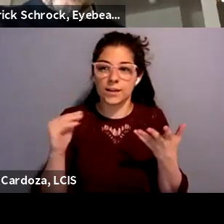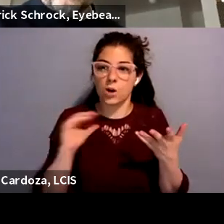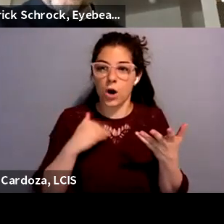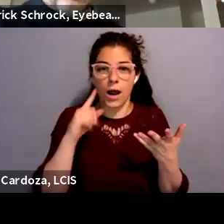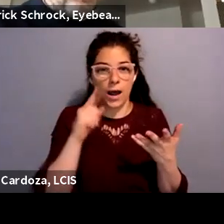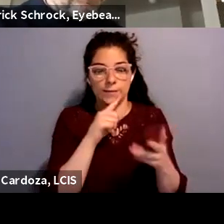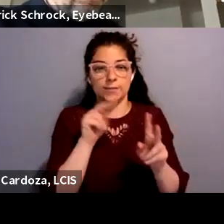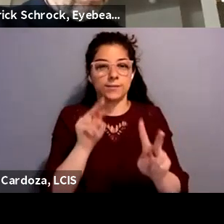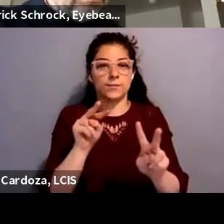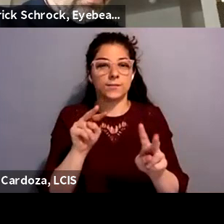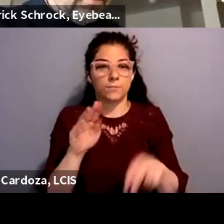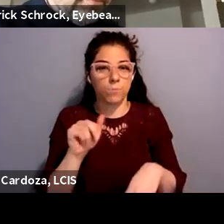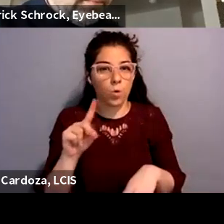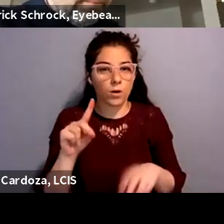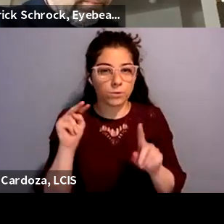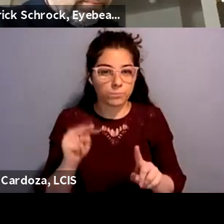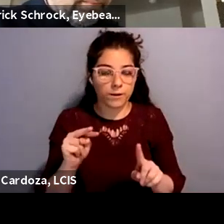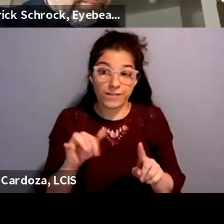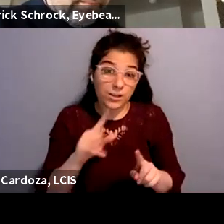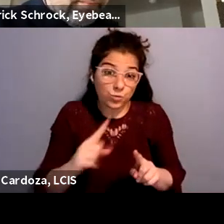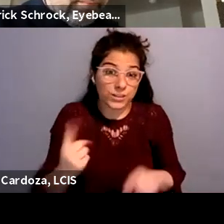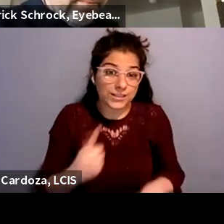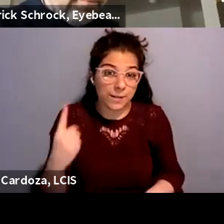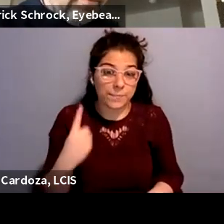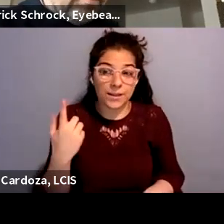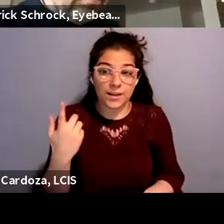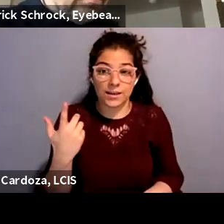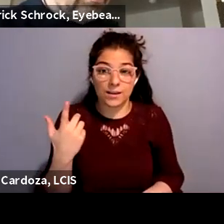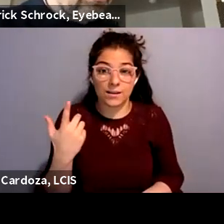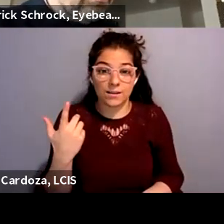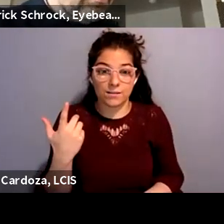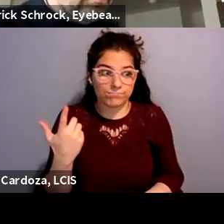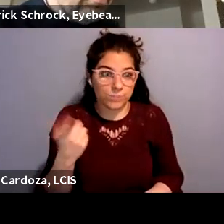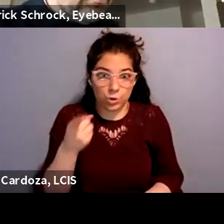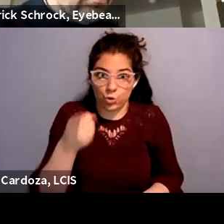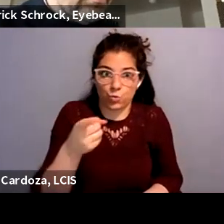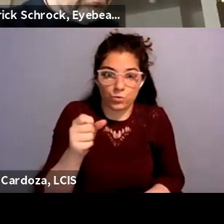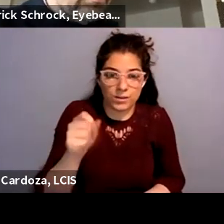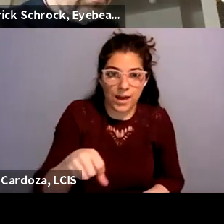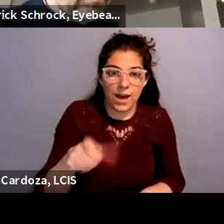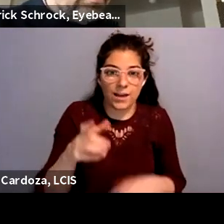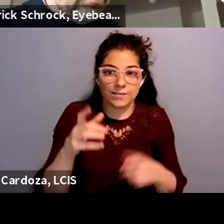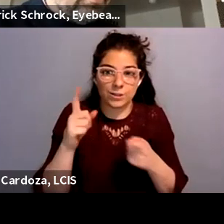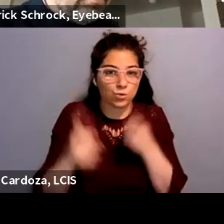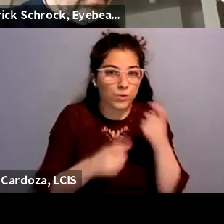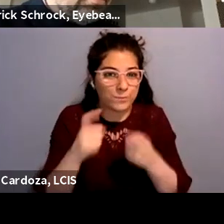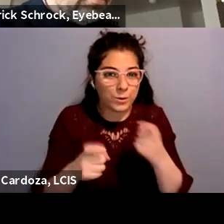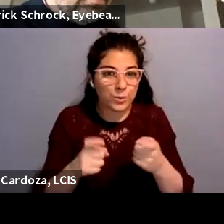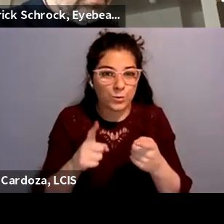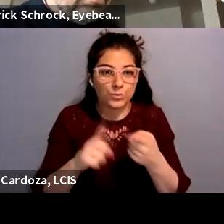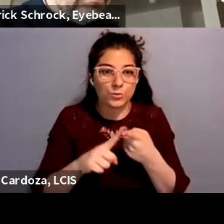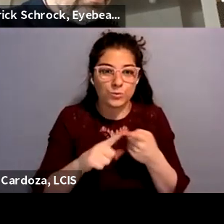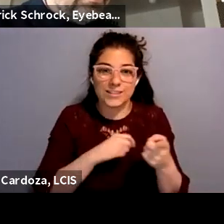project from a board perspective, I think that's really something that you can sort of contribute to a